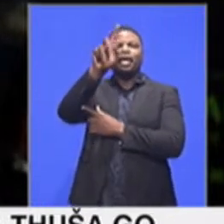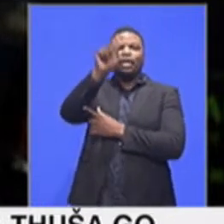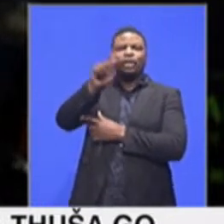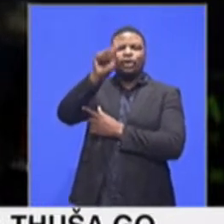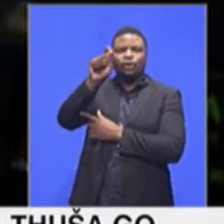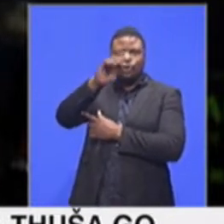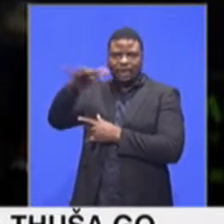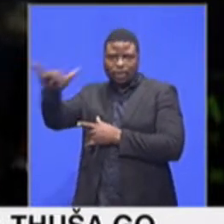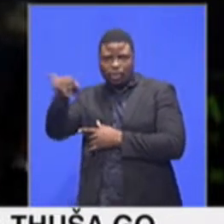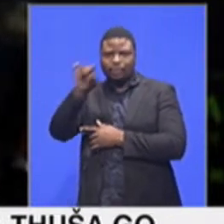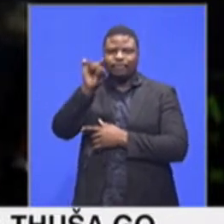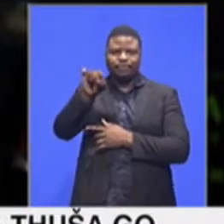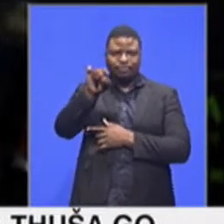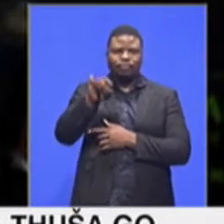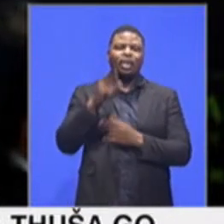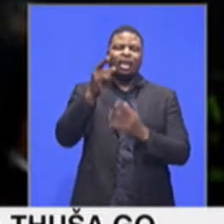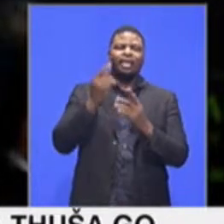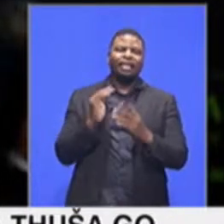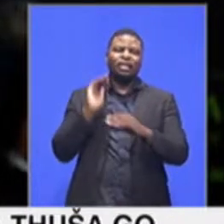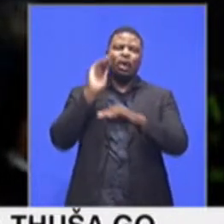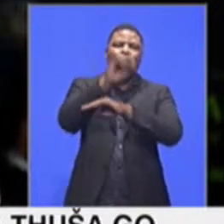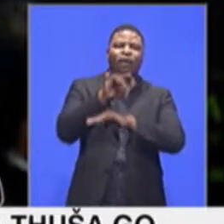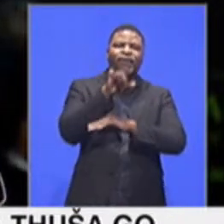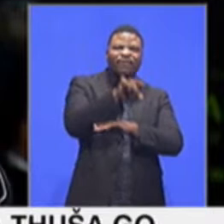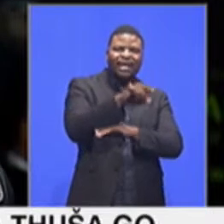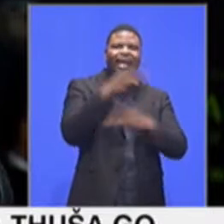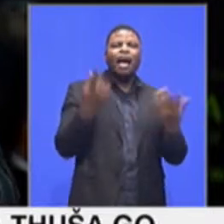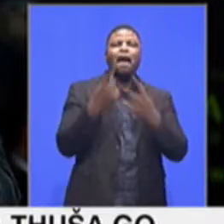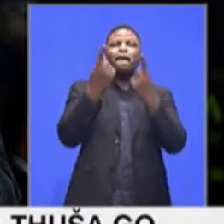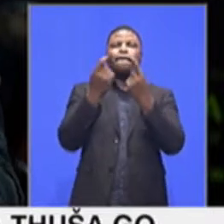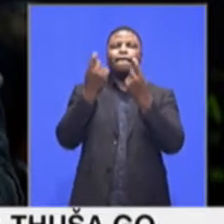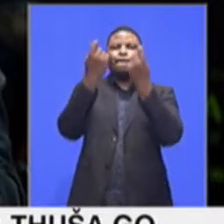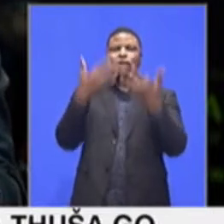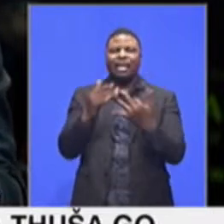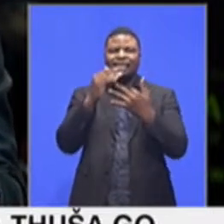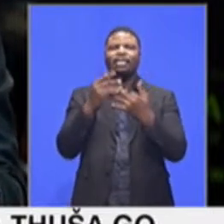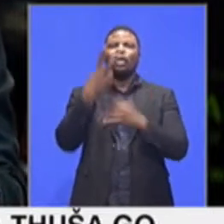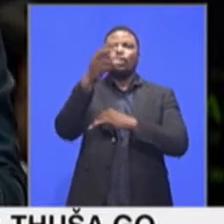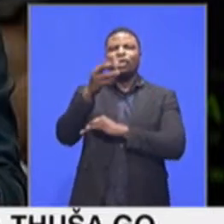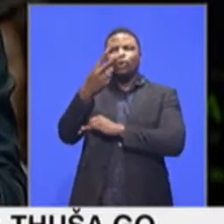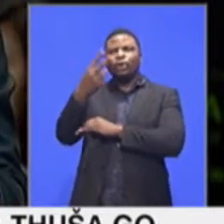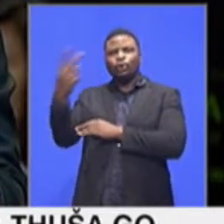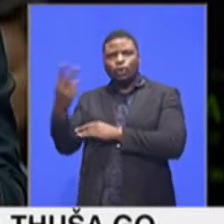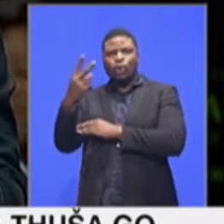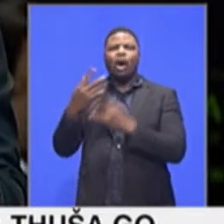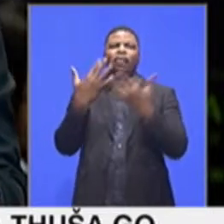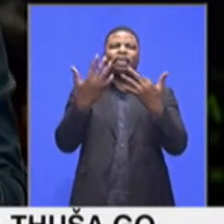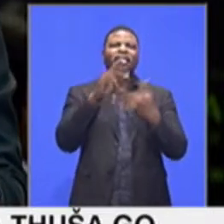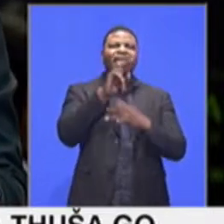This exceeds the 2022 budget estimate by 93.7 billion.